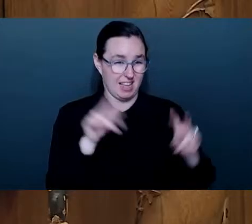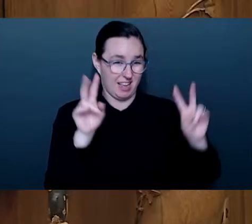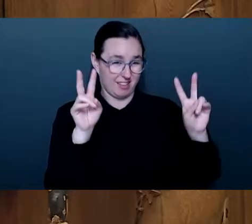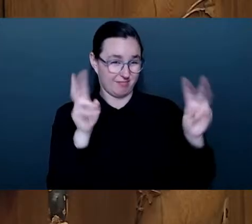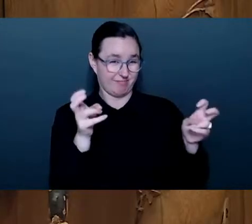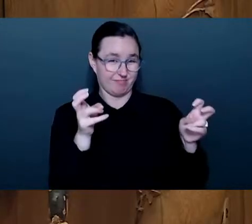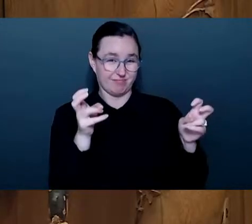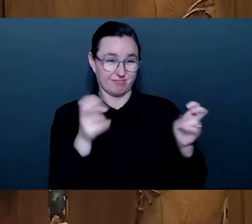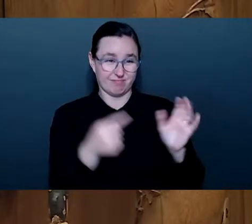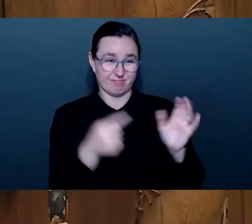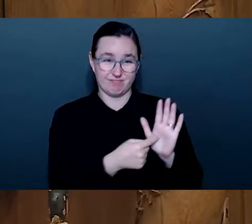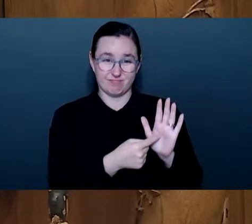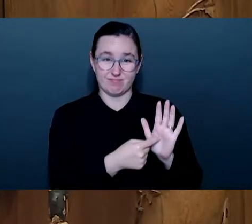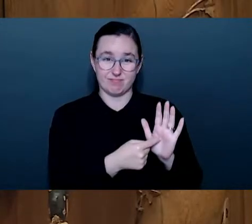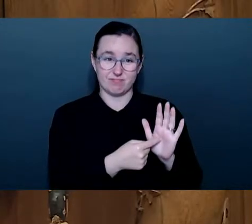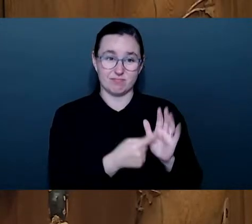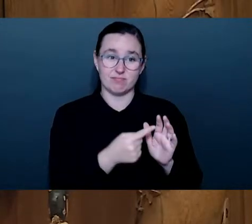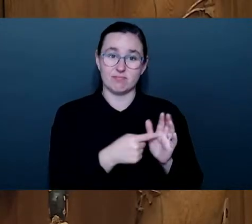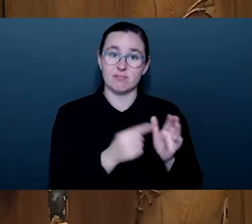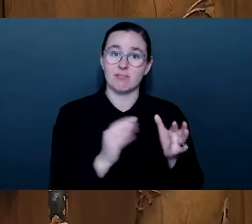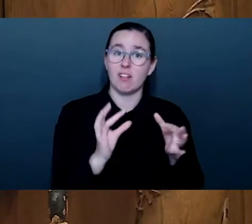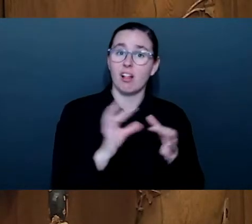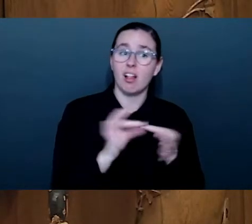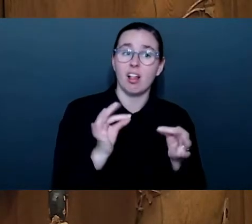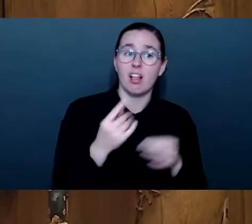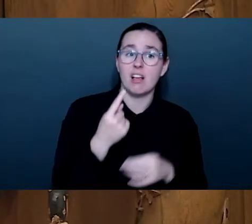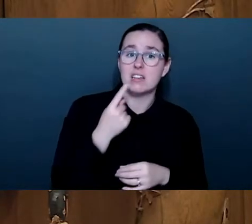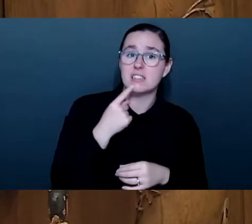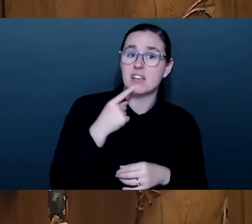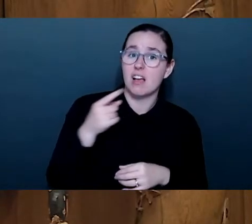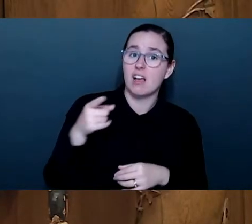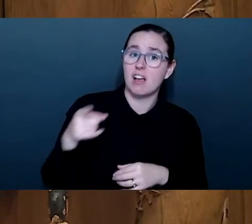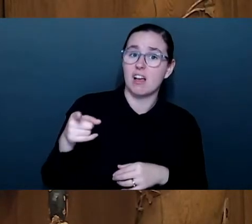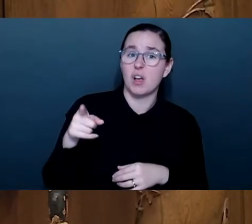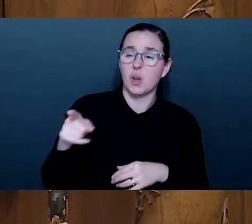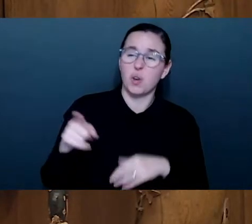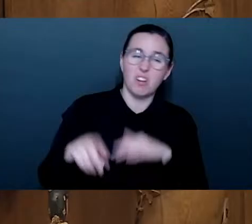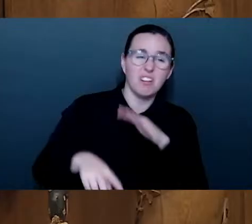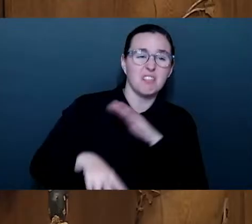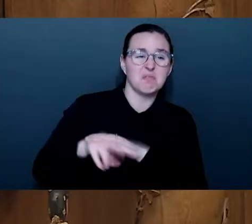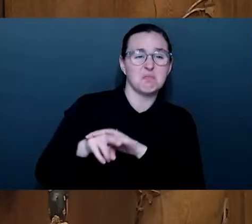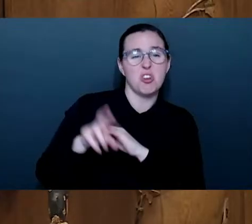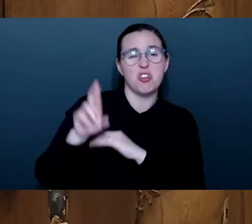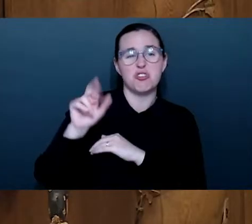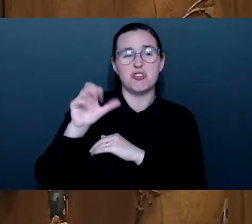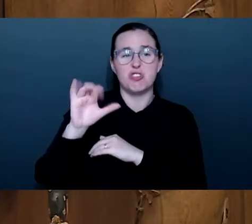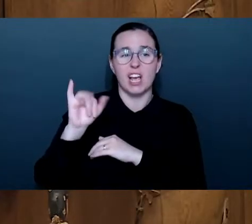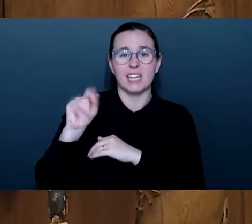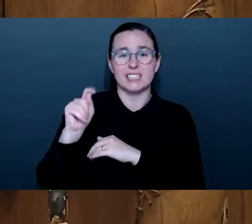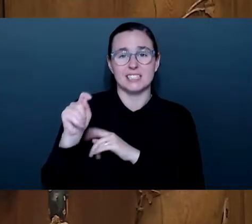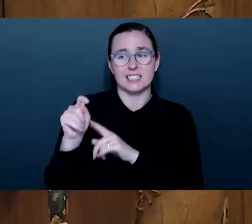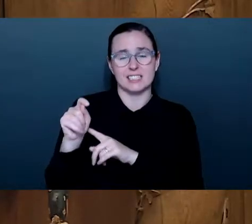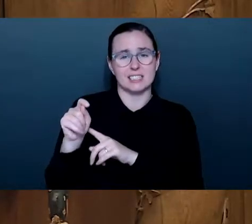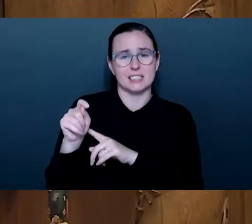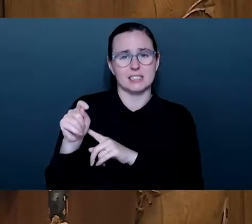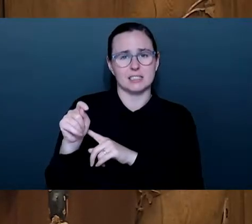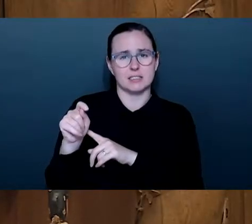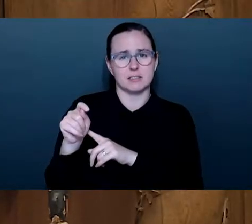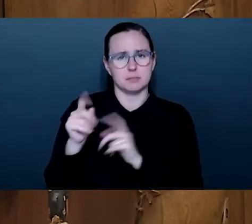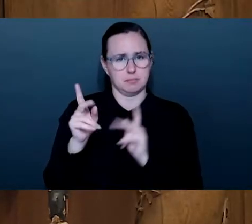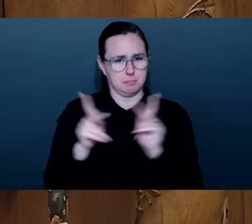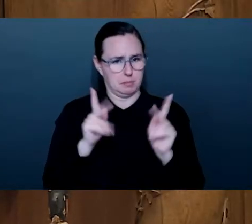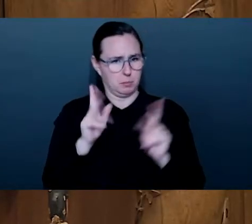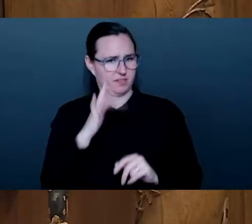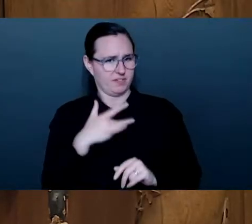clearly imputes what most members would regard as an offensive personal characterization, and as such, it is out